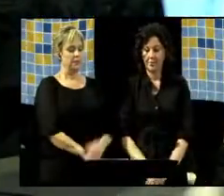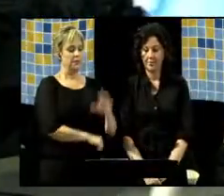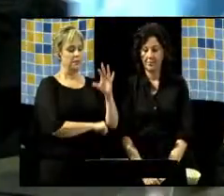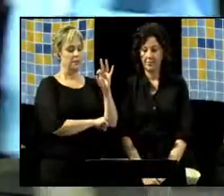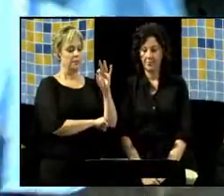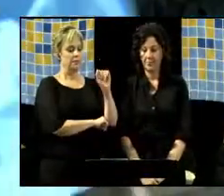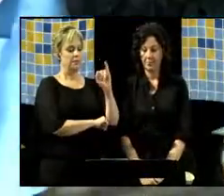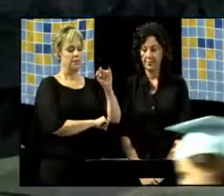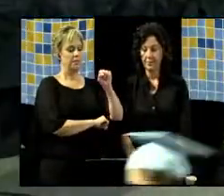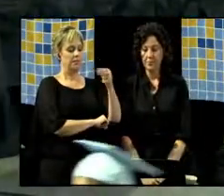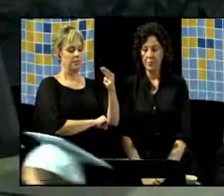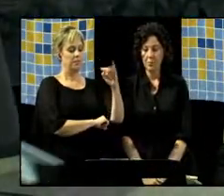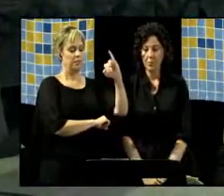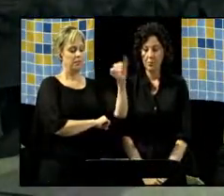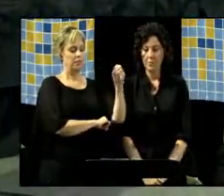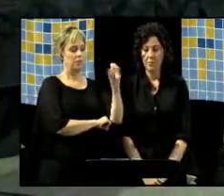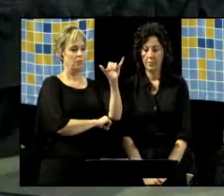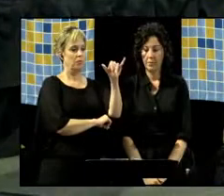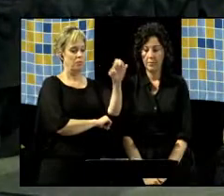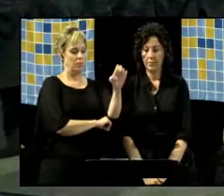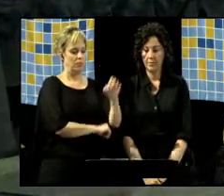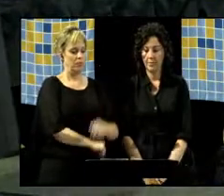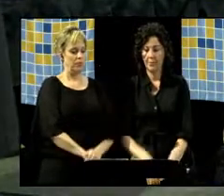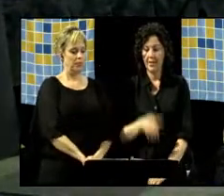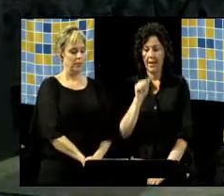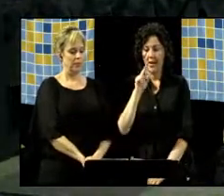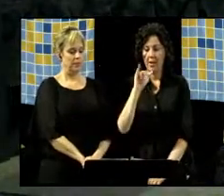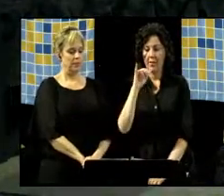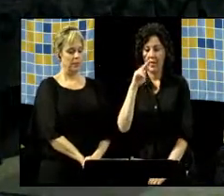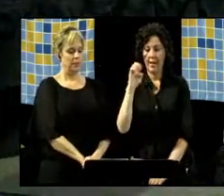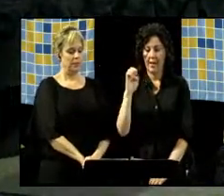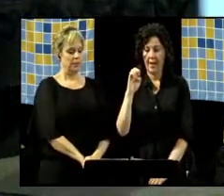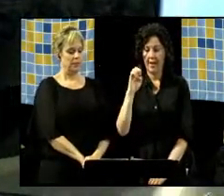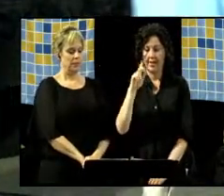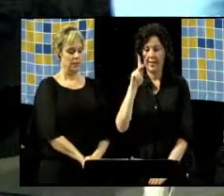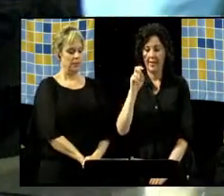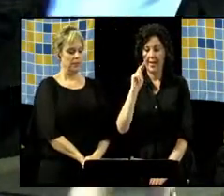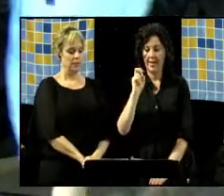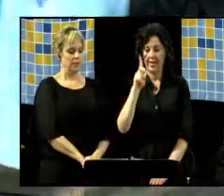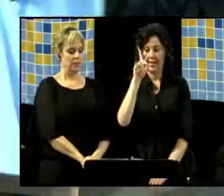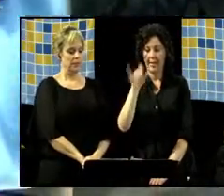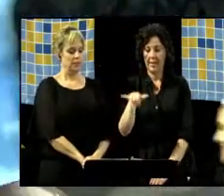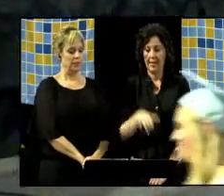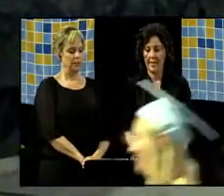Faith Elizabeth Joy. Ariane Abigail Zoanne Kennedy.